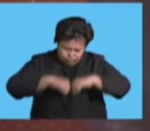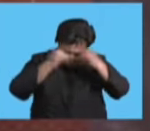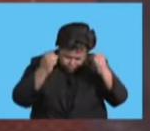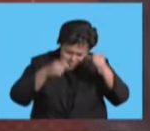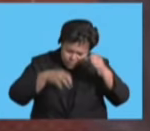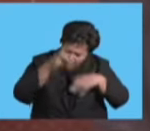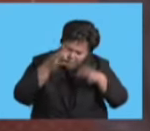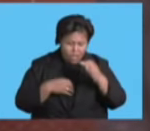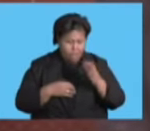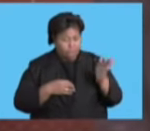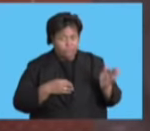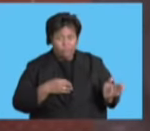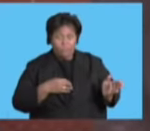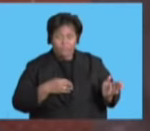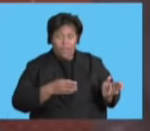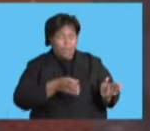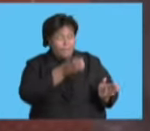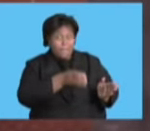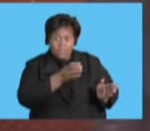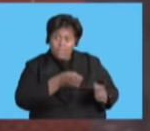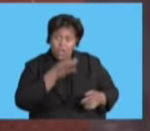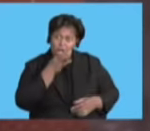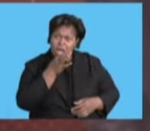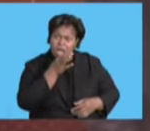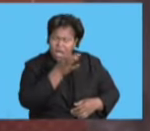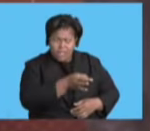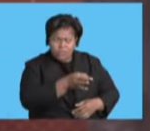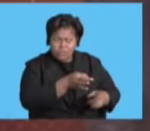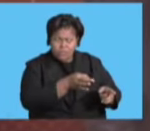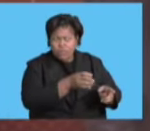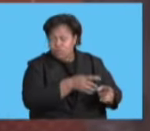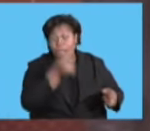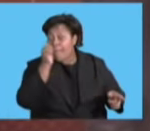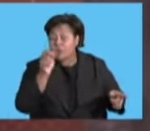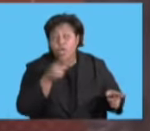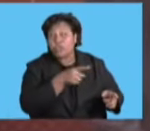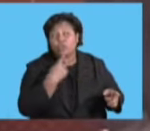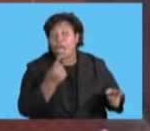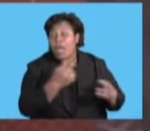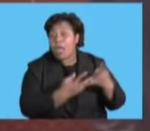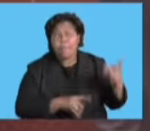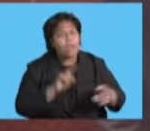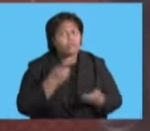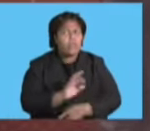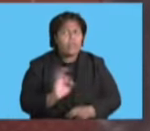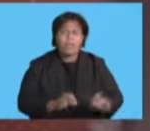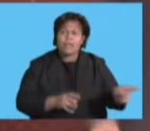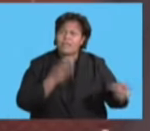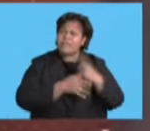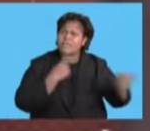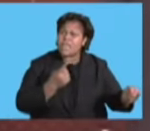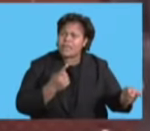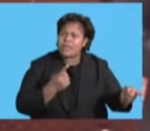Here is a person being asked to apologize for something he did not say, nor mean, nor think,